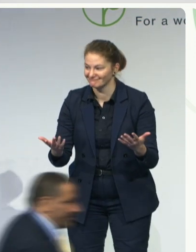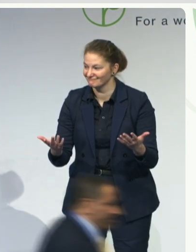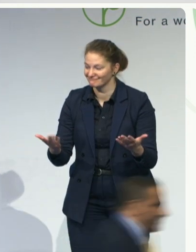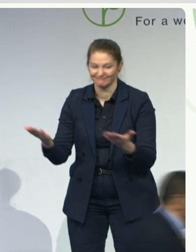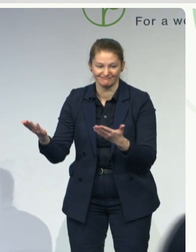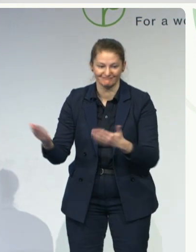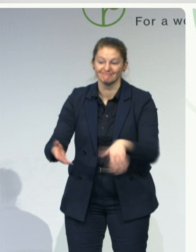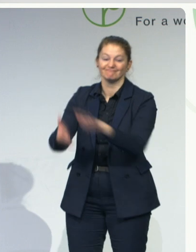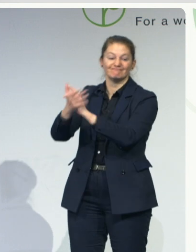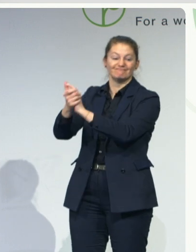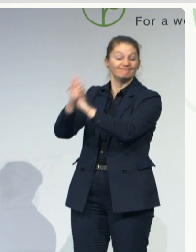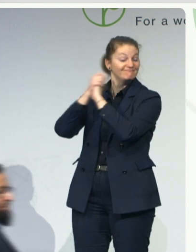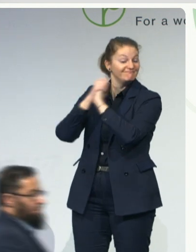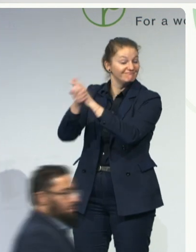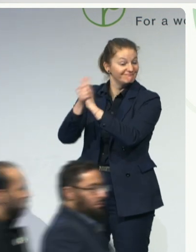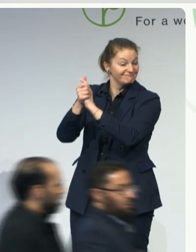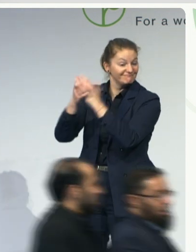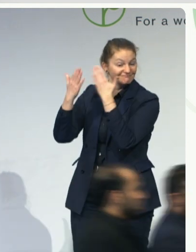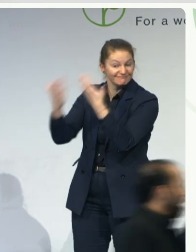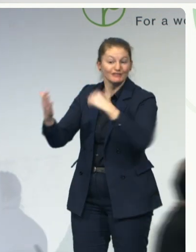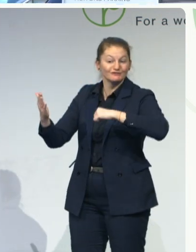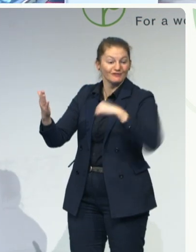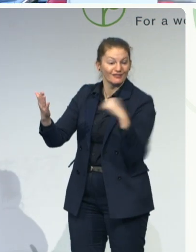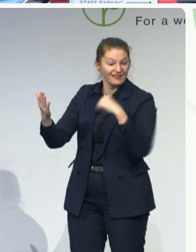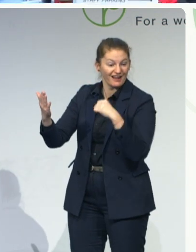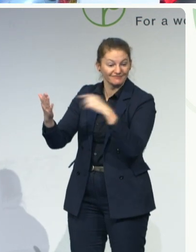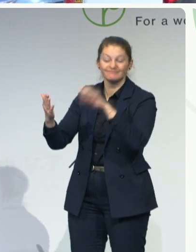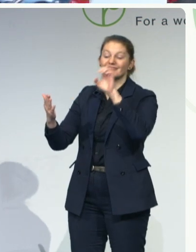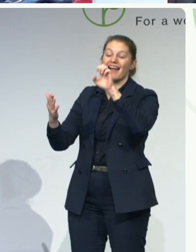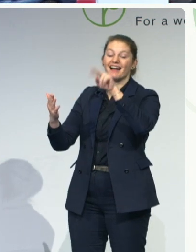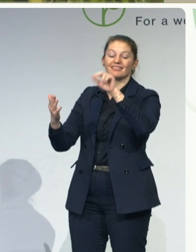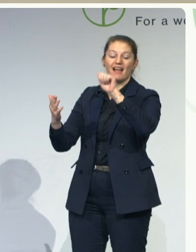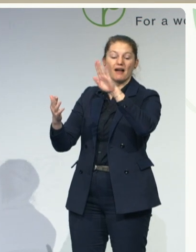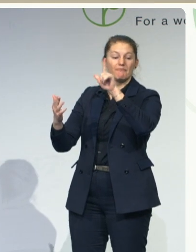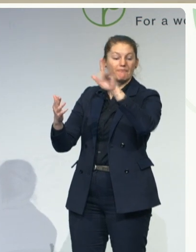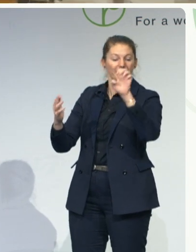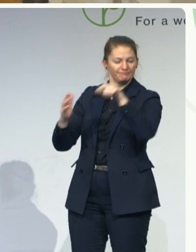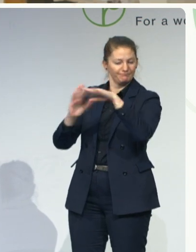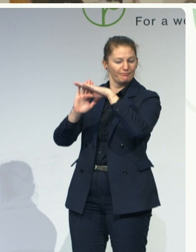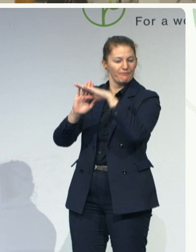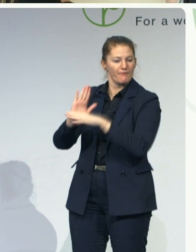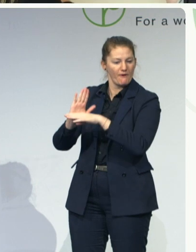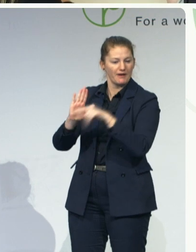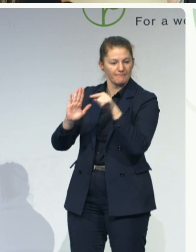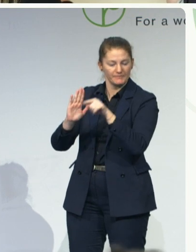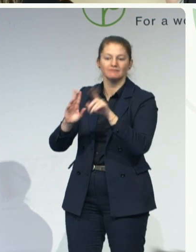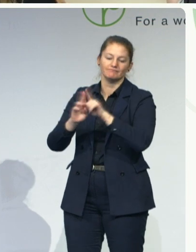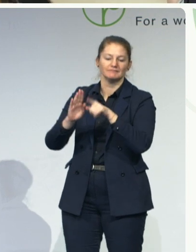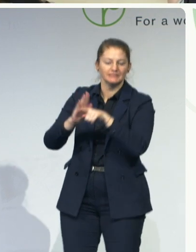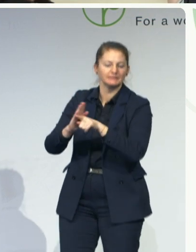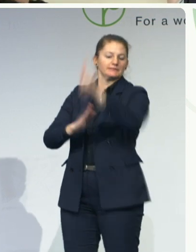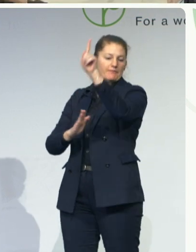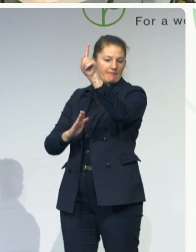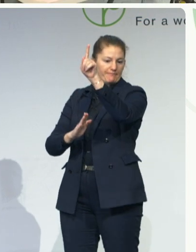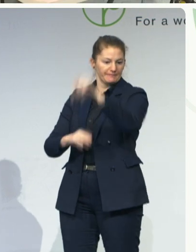Congratulations to Enable Scotland for their Stepping Up program. Stepping Up offers an alternative curriculum to support students